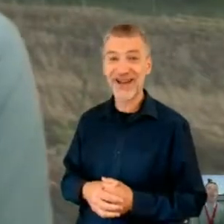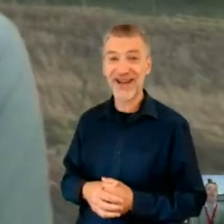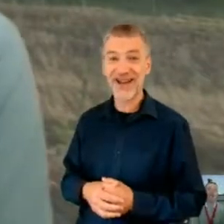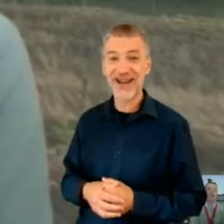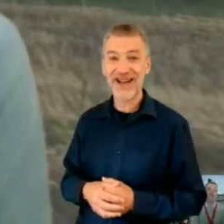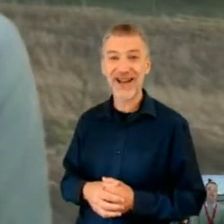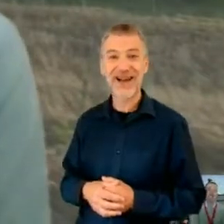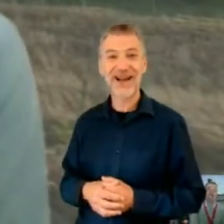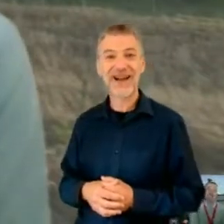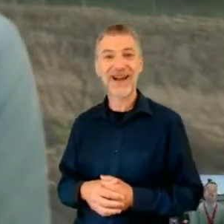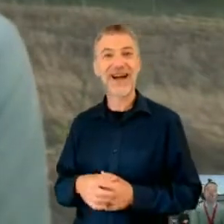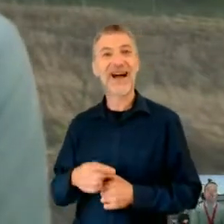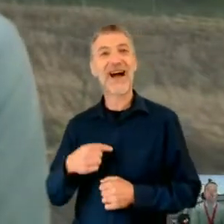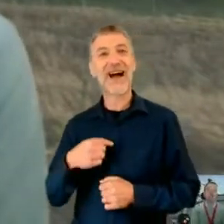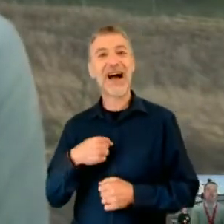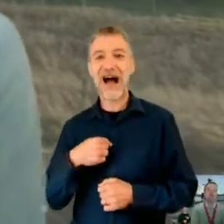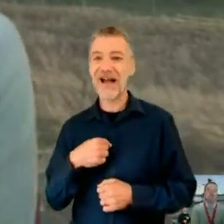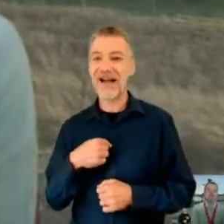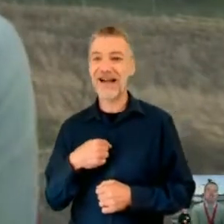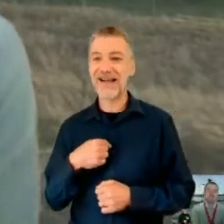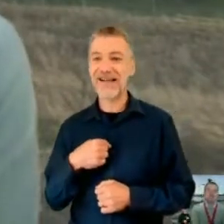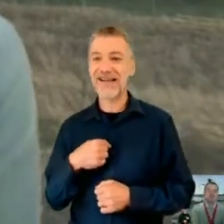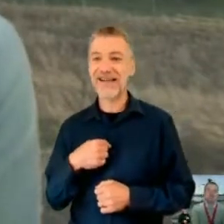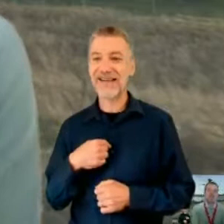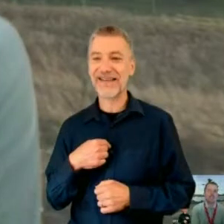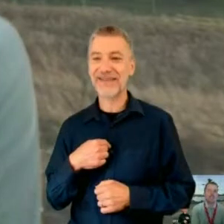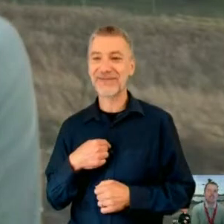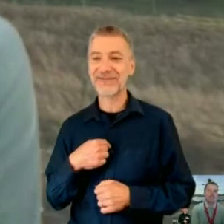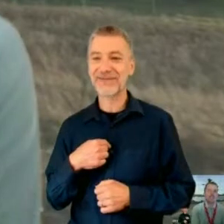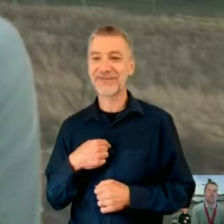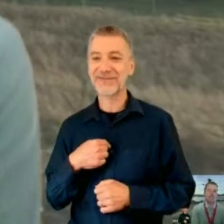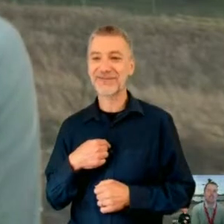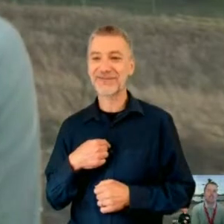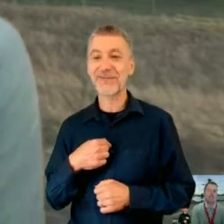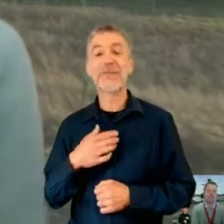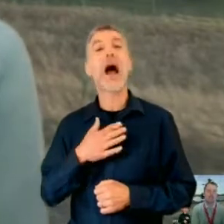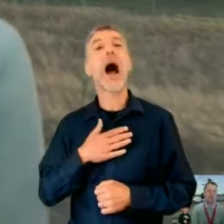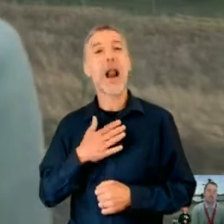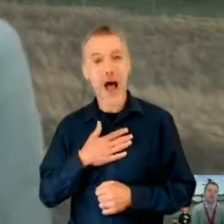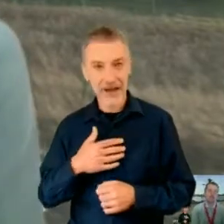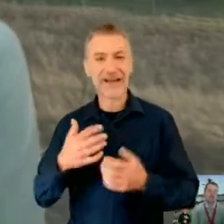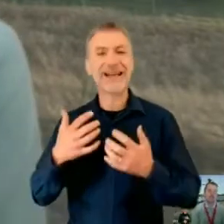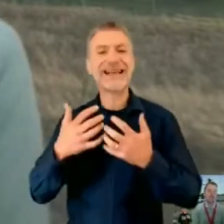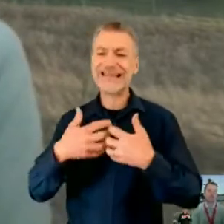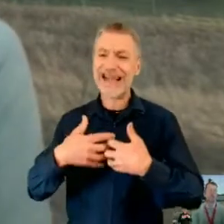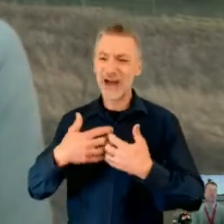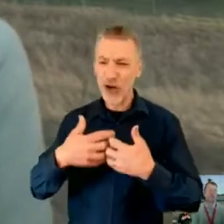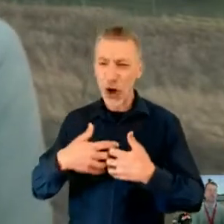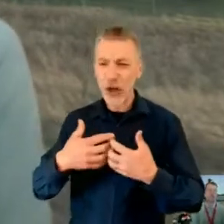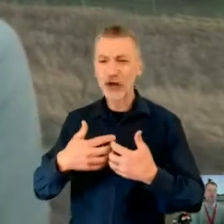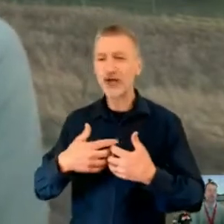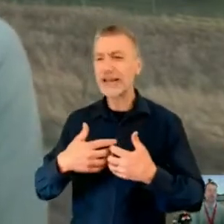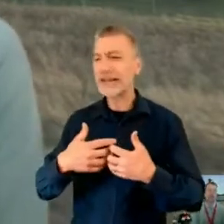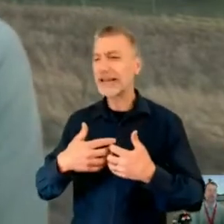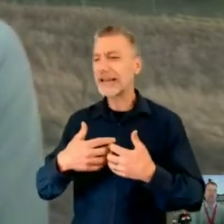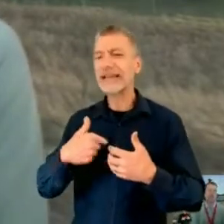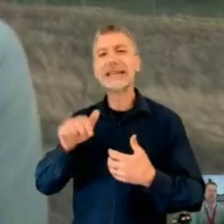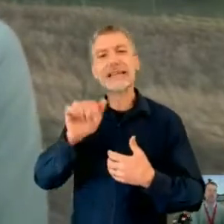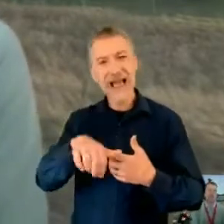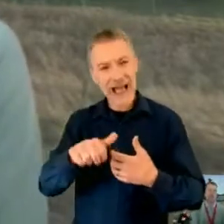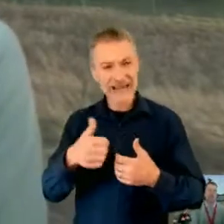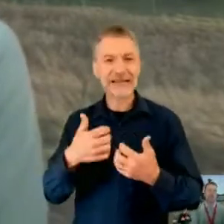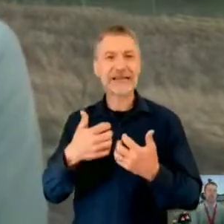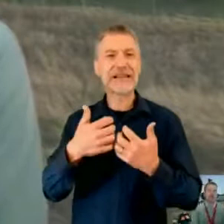I really like sort of technology and engineering perspectives. Although I'm in the environmental field, I've always been